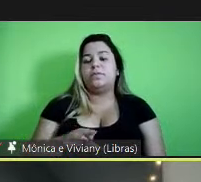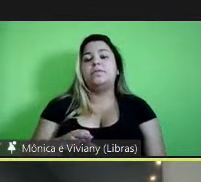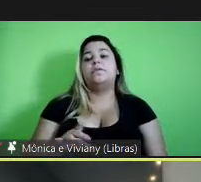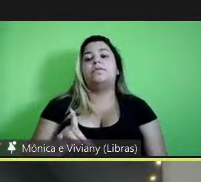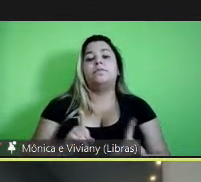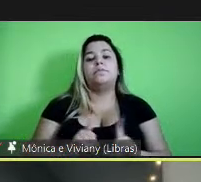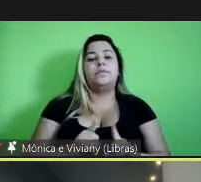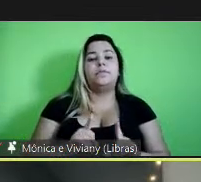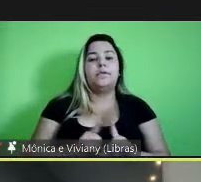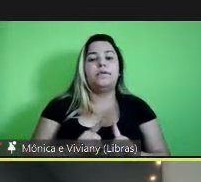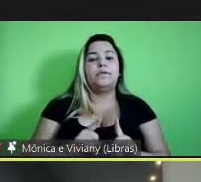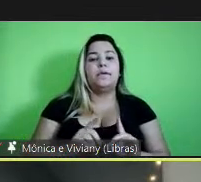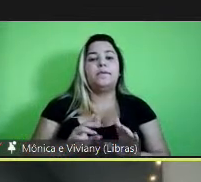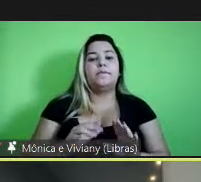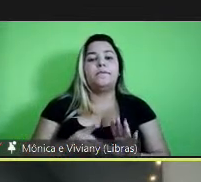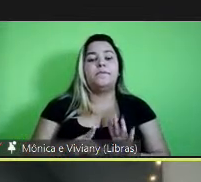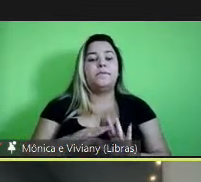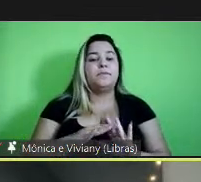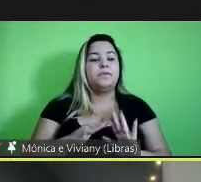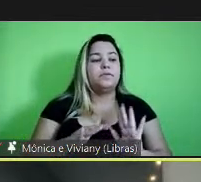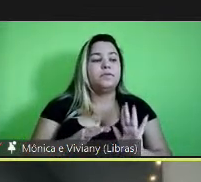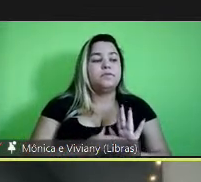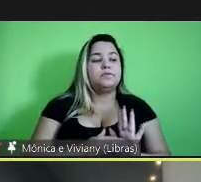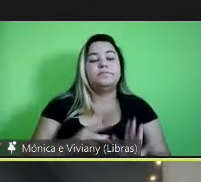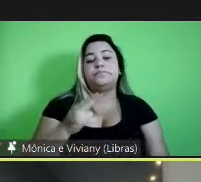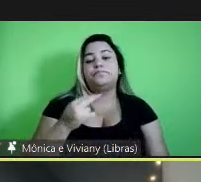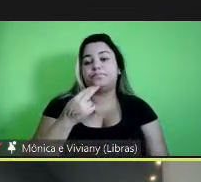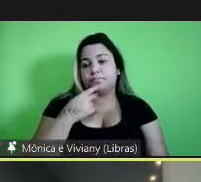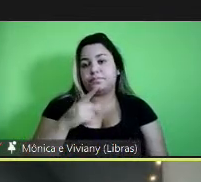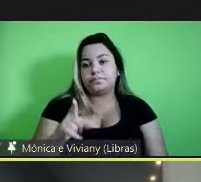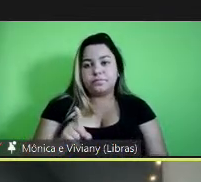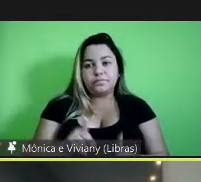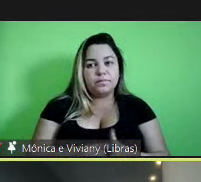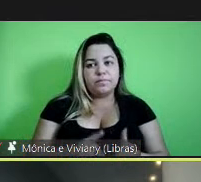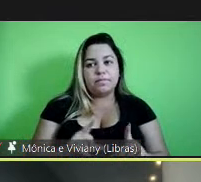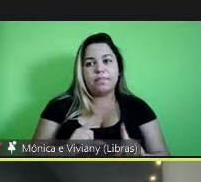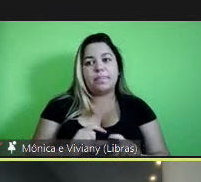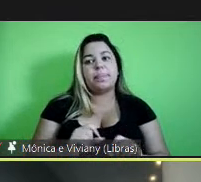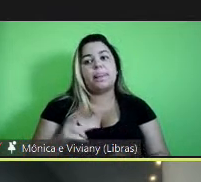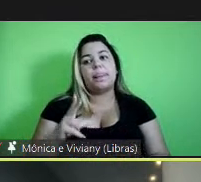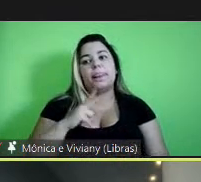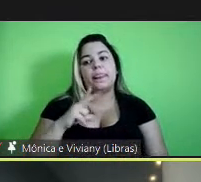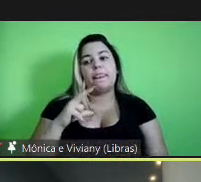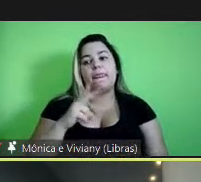hemoglobin that in this age group when